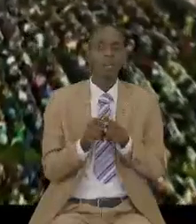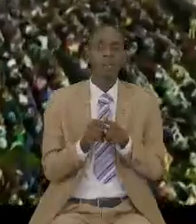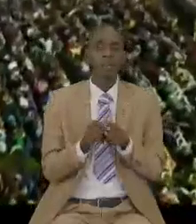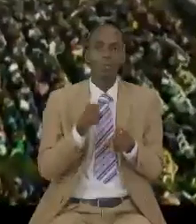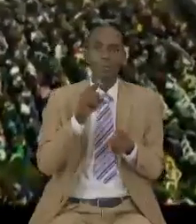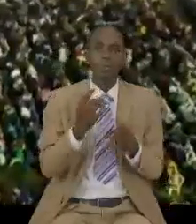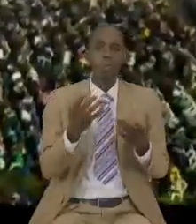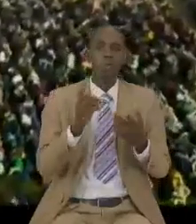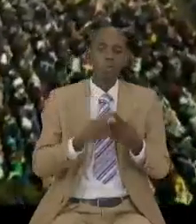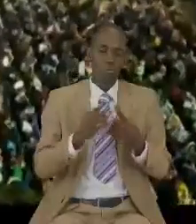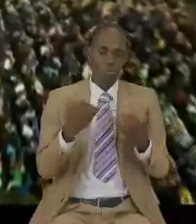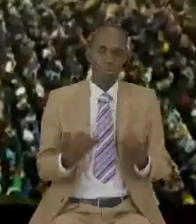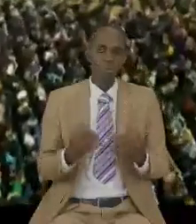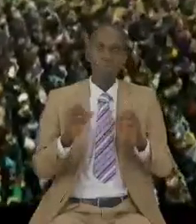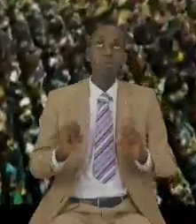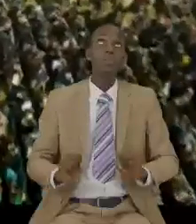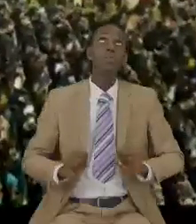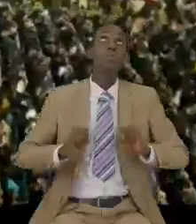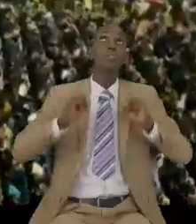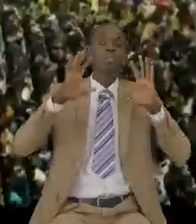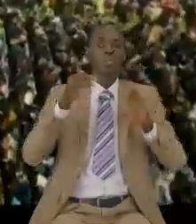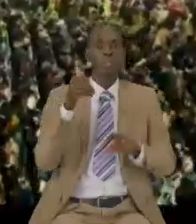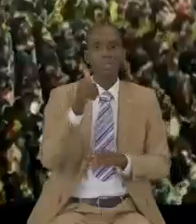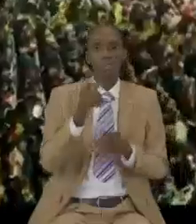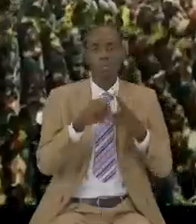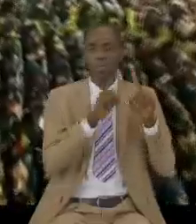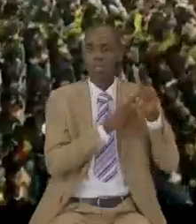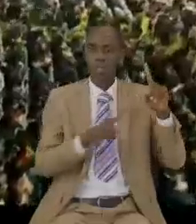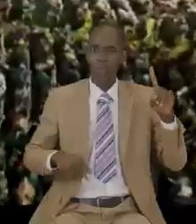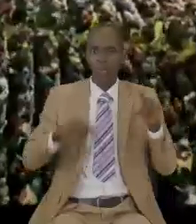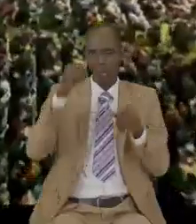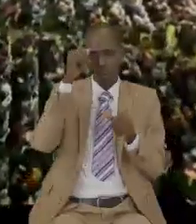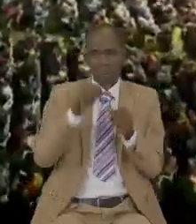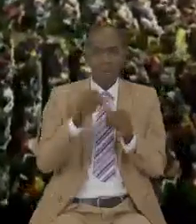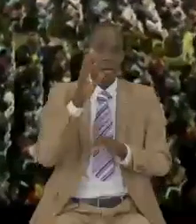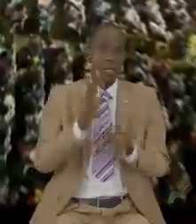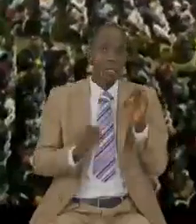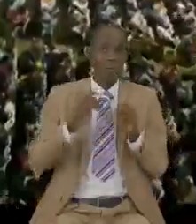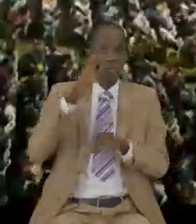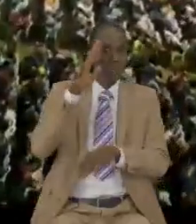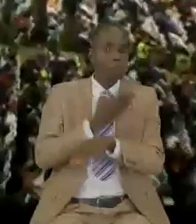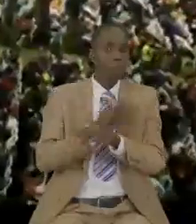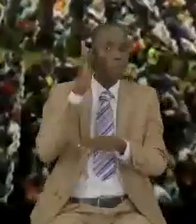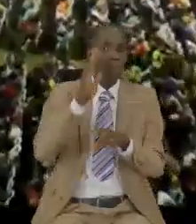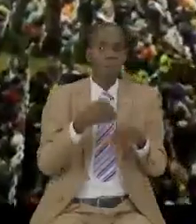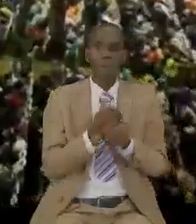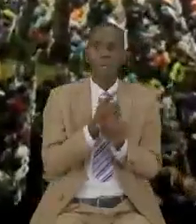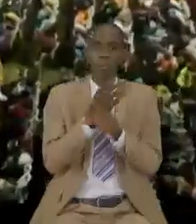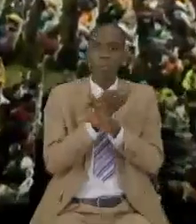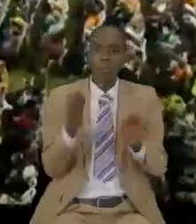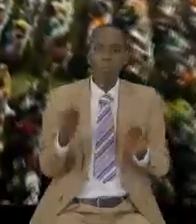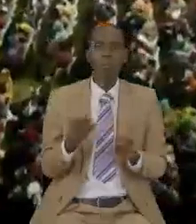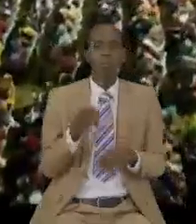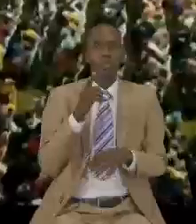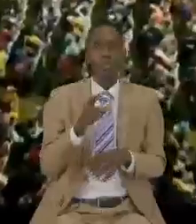now give yourself to the Lord, remember, if the Son shall set you free, you're still outside, and then he